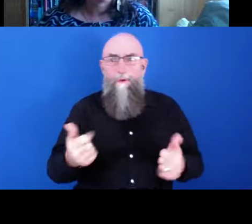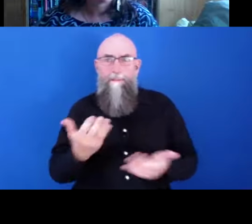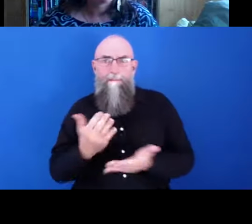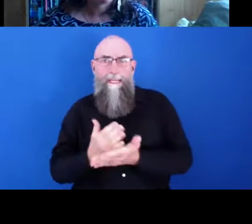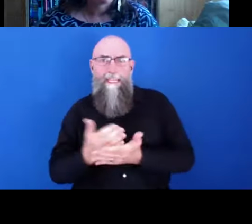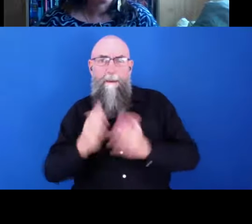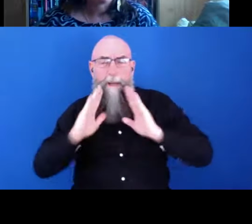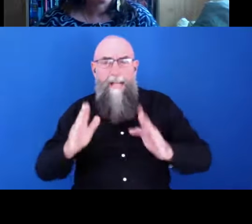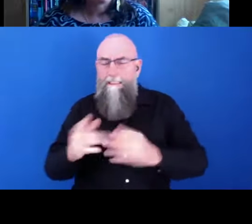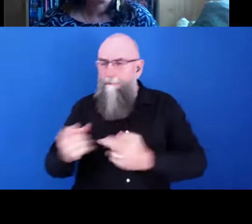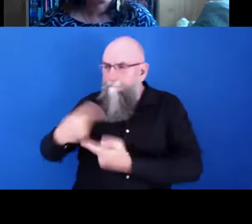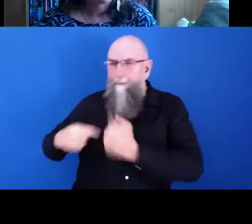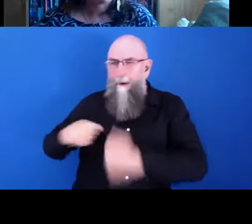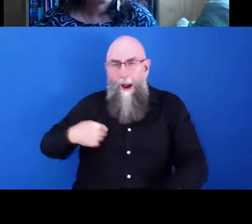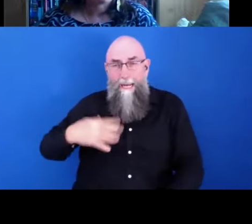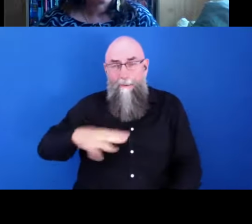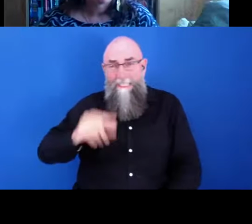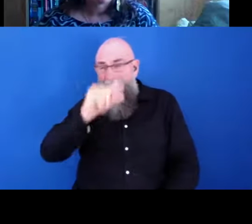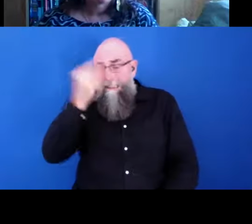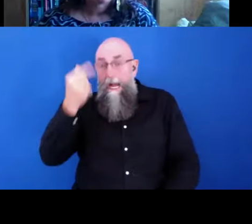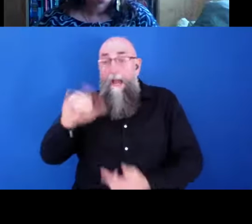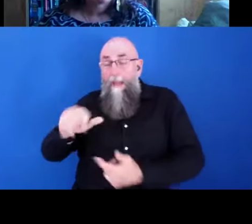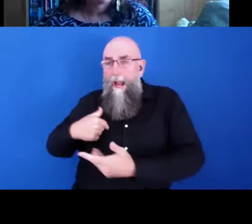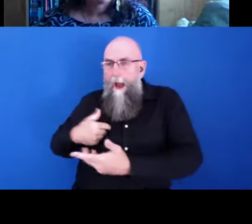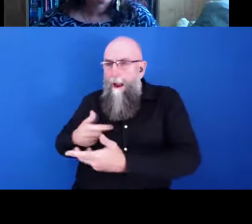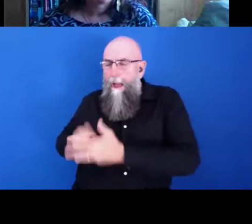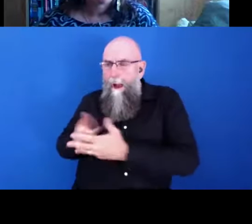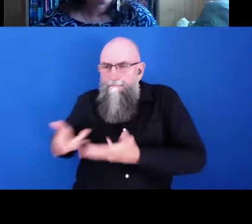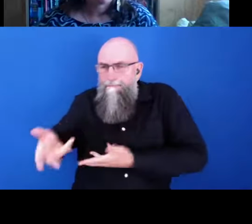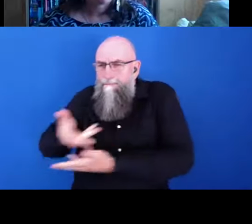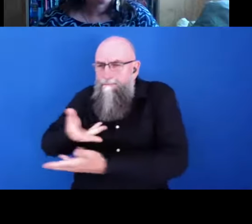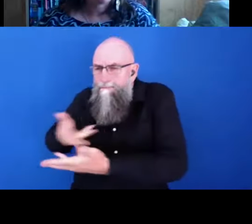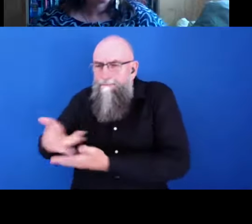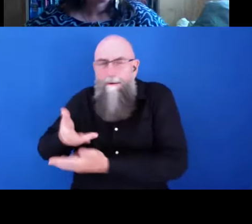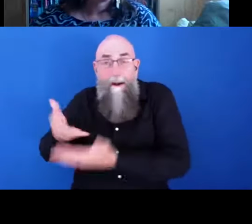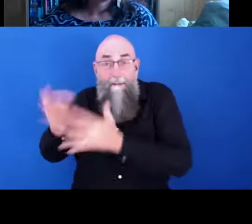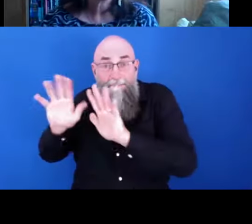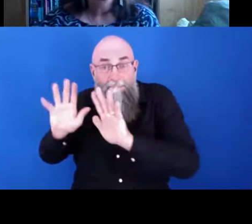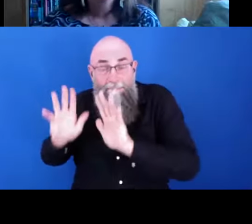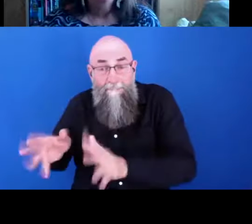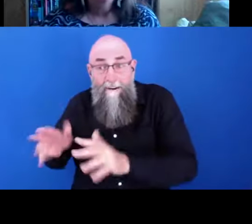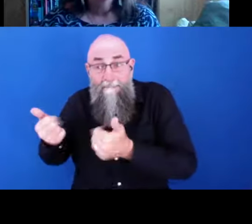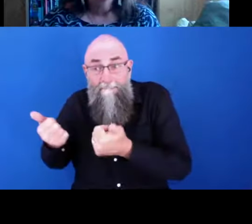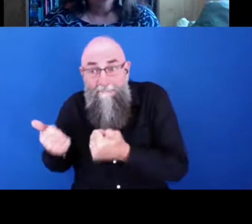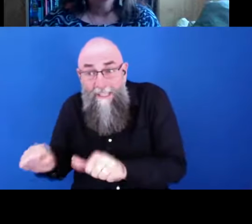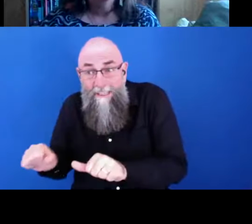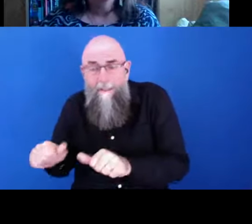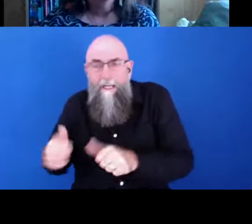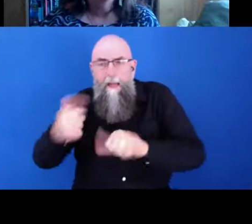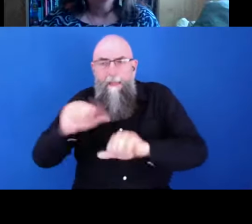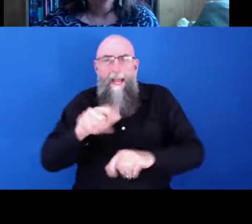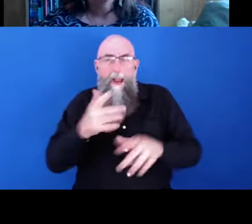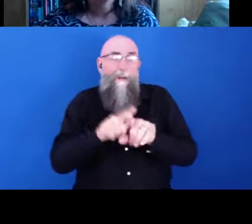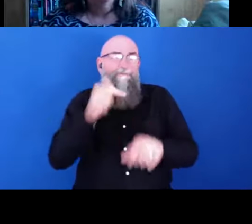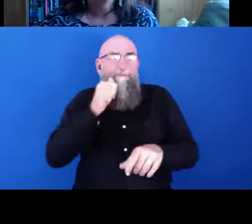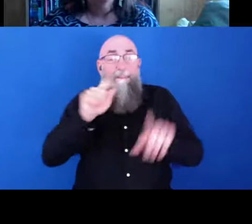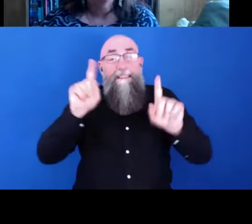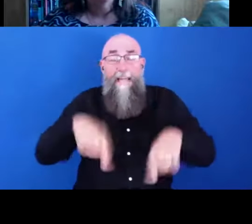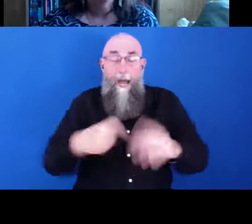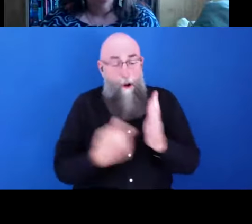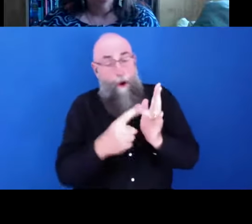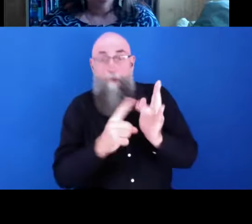And then to kind of pick, pick into those conversations a bit more. So it's like a starting point to go rollercoaster. What is that about? It's like doing something new